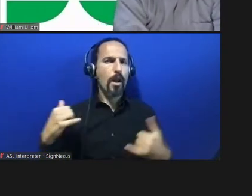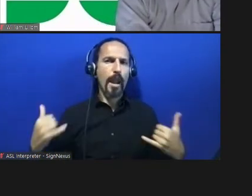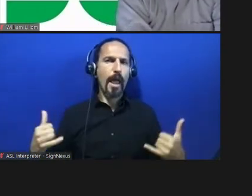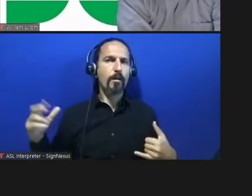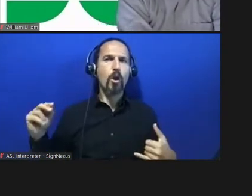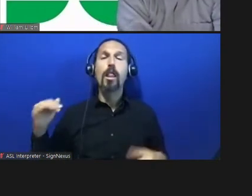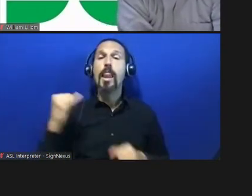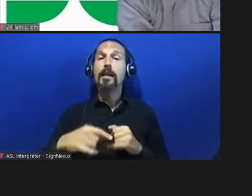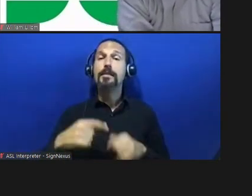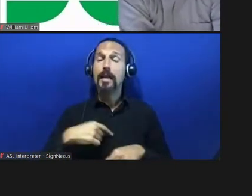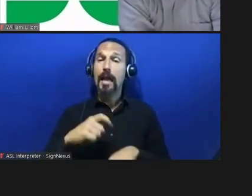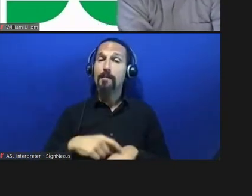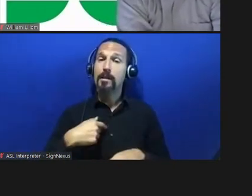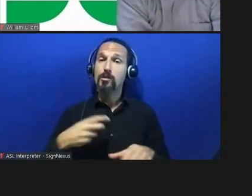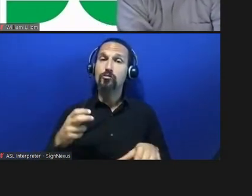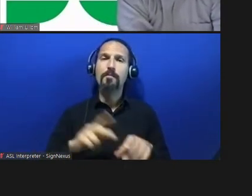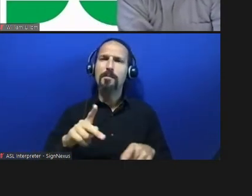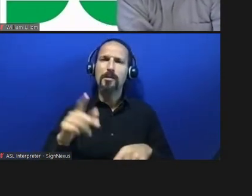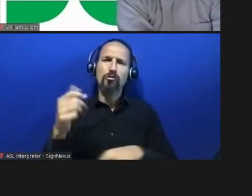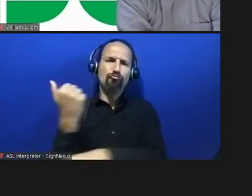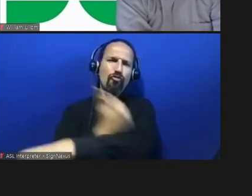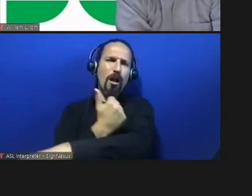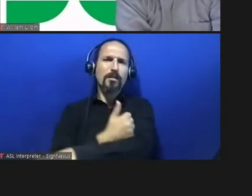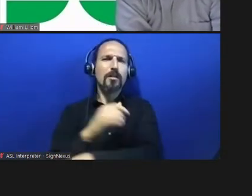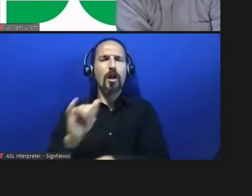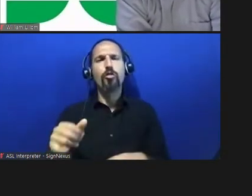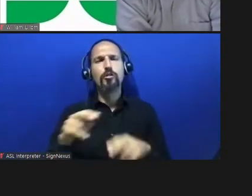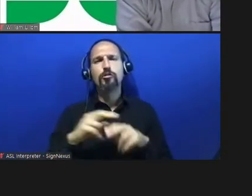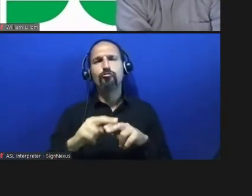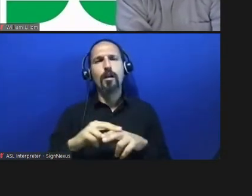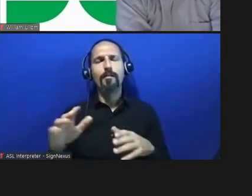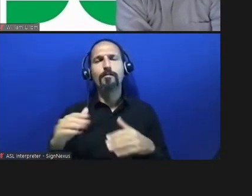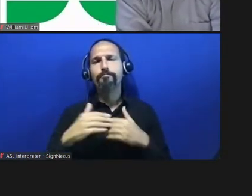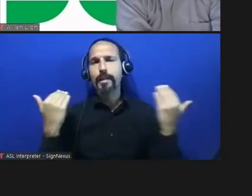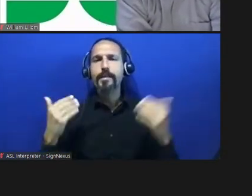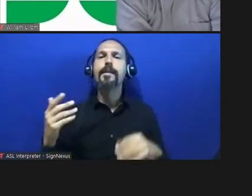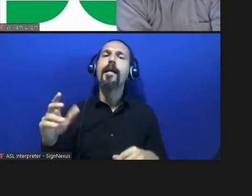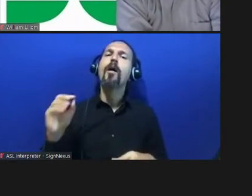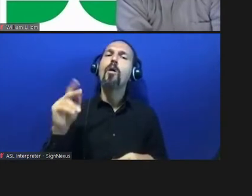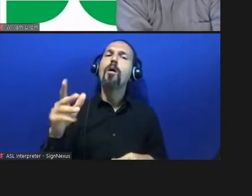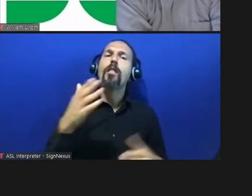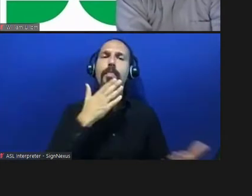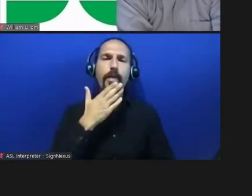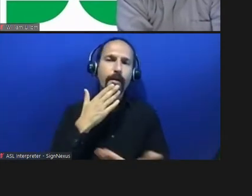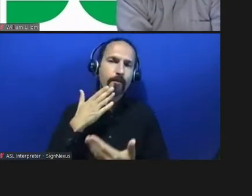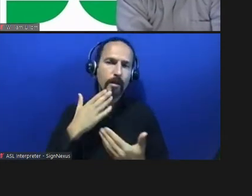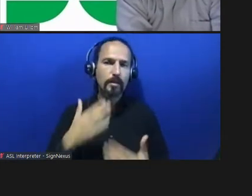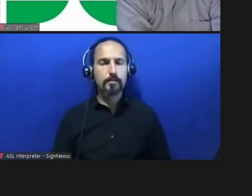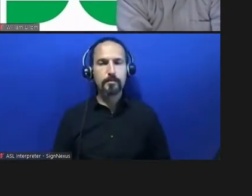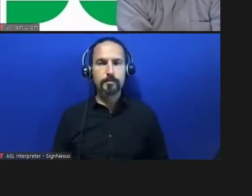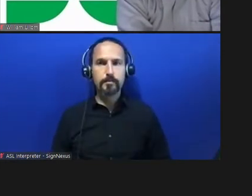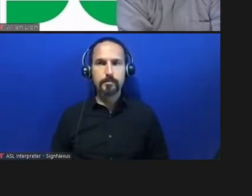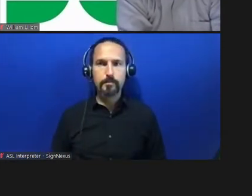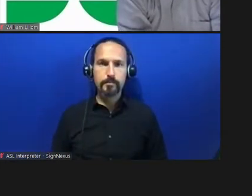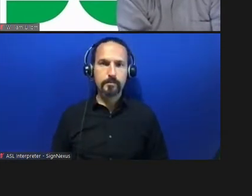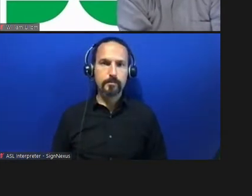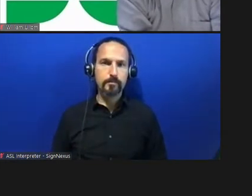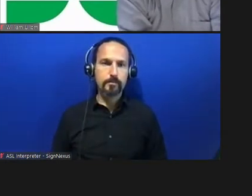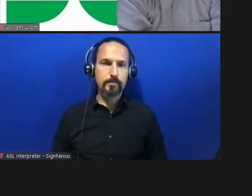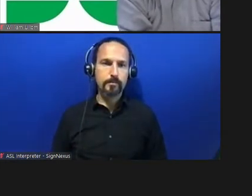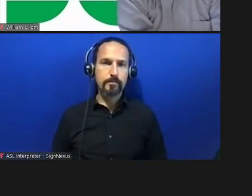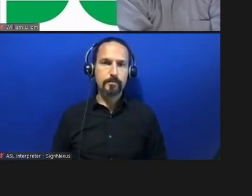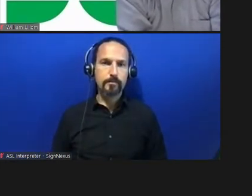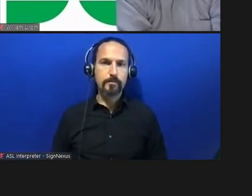the last time I took it there were people doing drugs on the trade and that was it okay thank you thank you very much thank